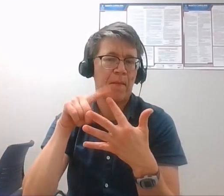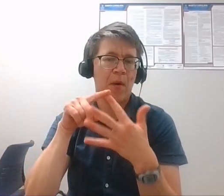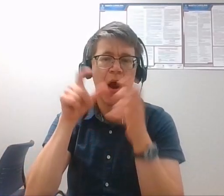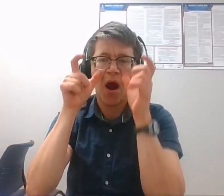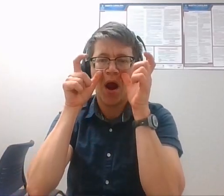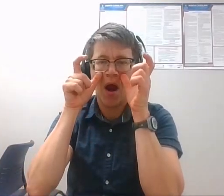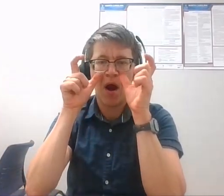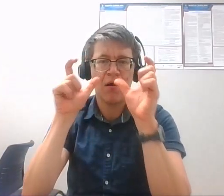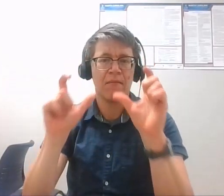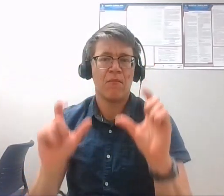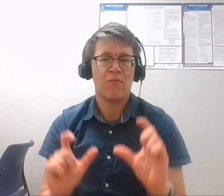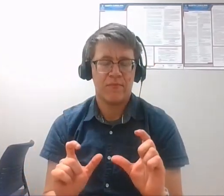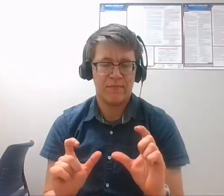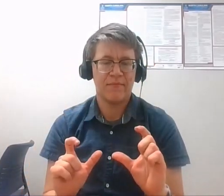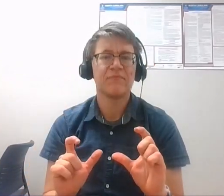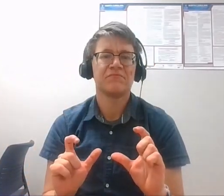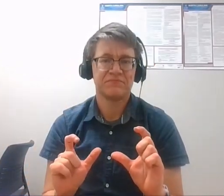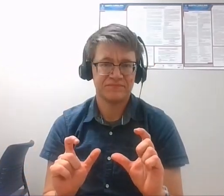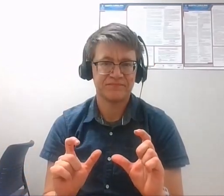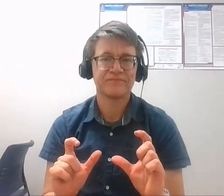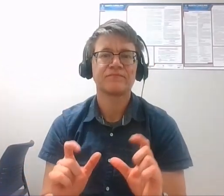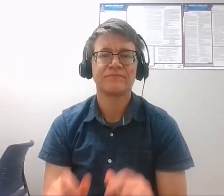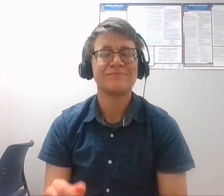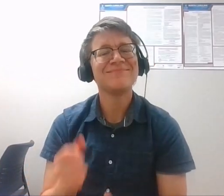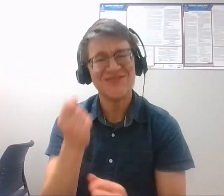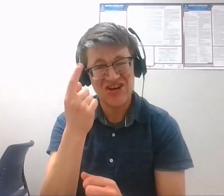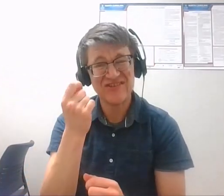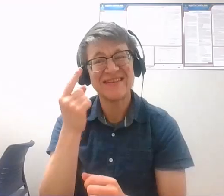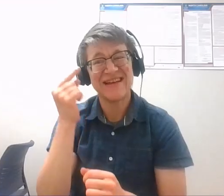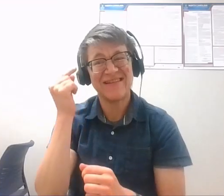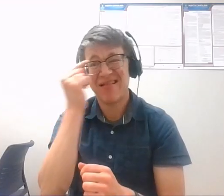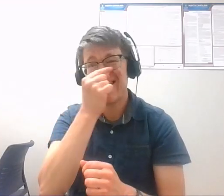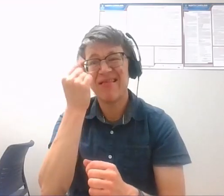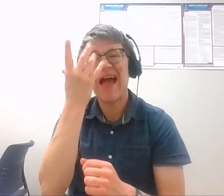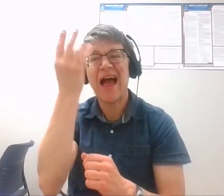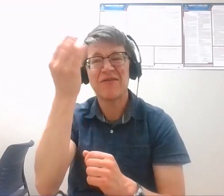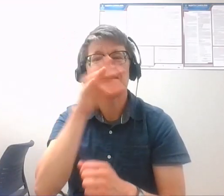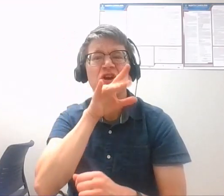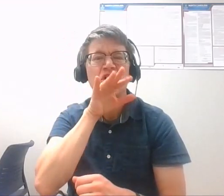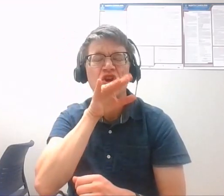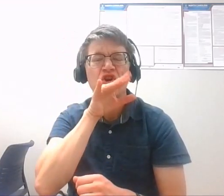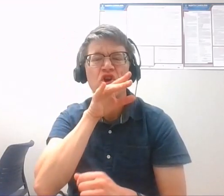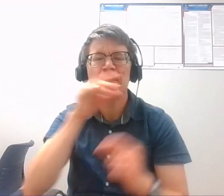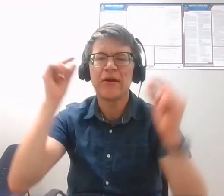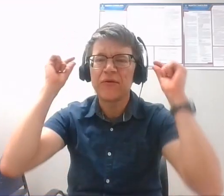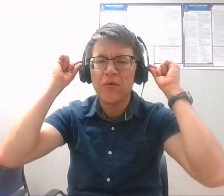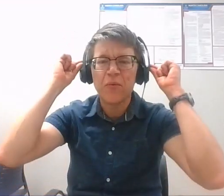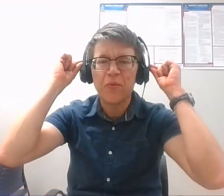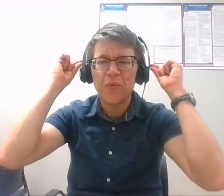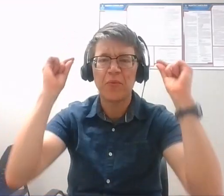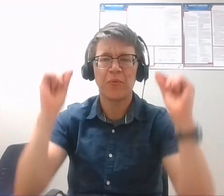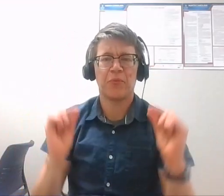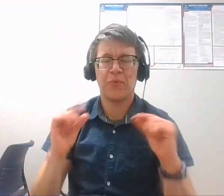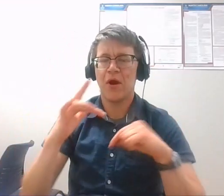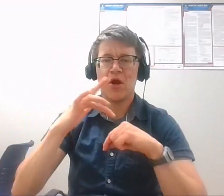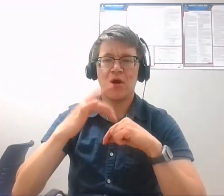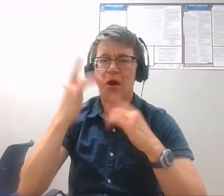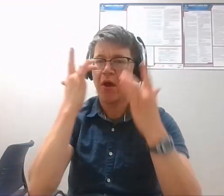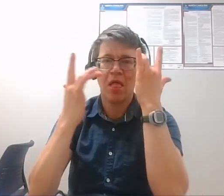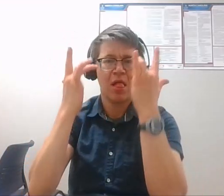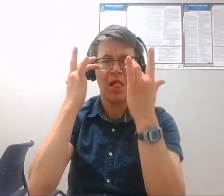protection. The glasses or goggles are contaminated on the outside, so touch only the earpieces or elastic bands while removing